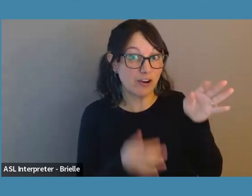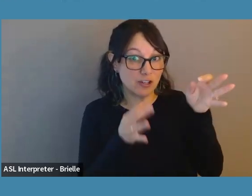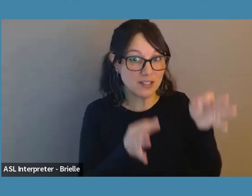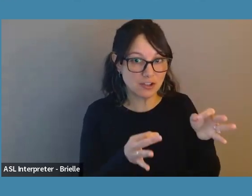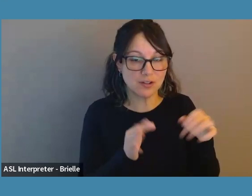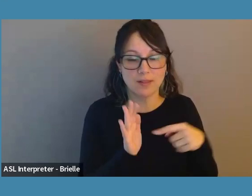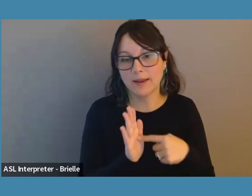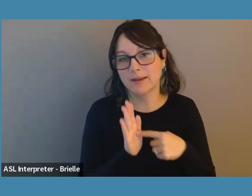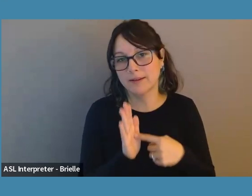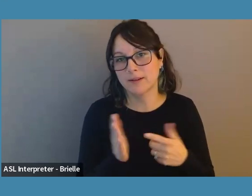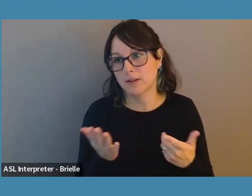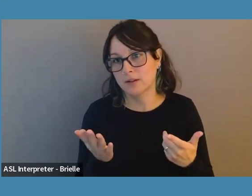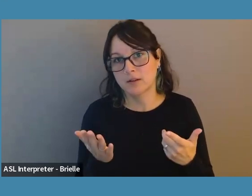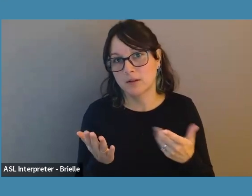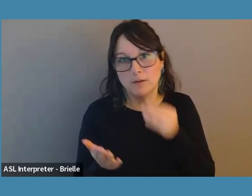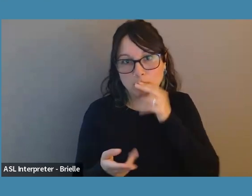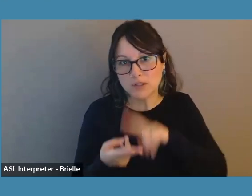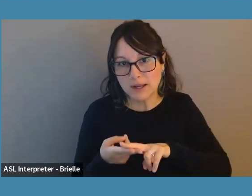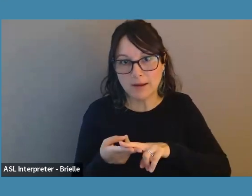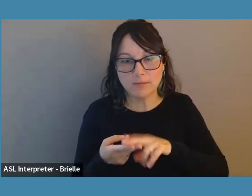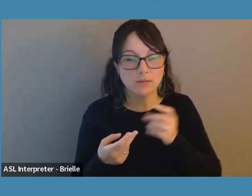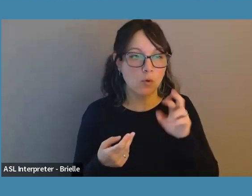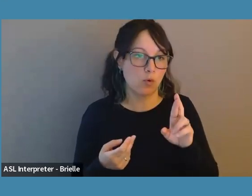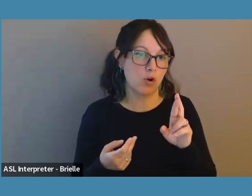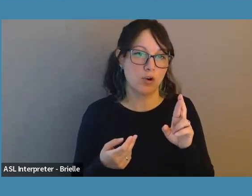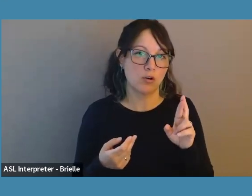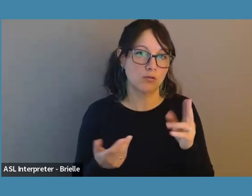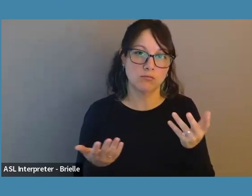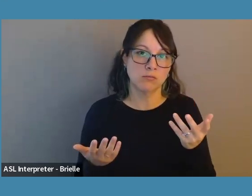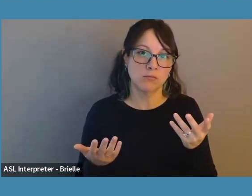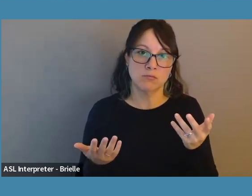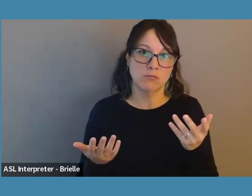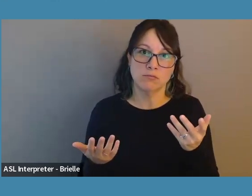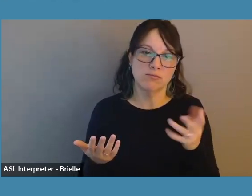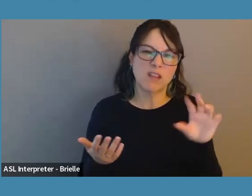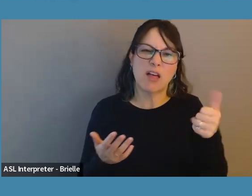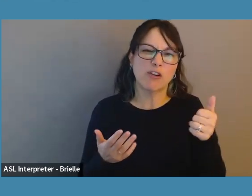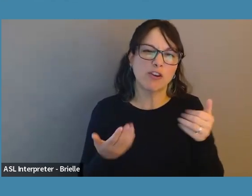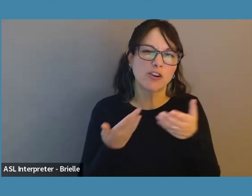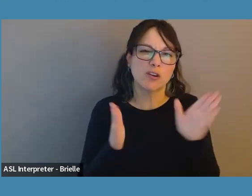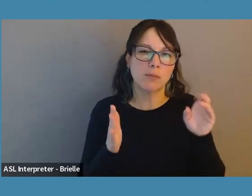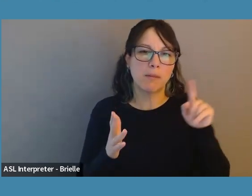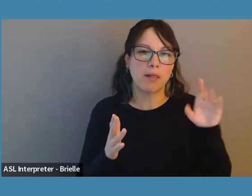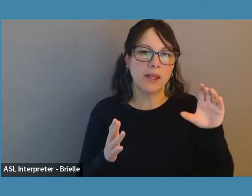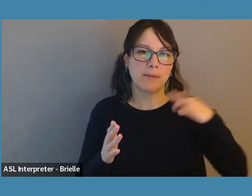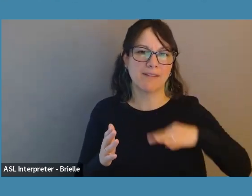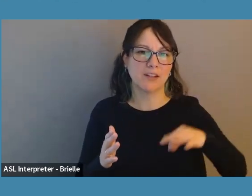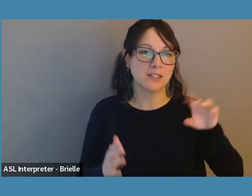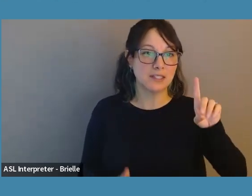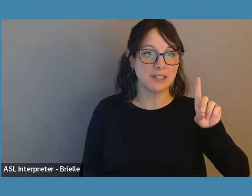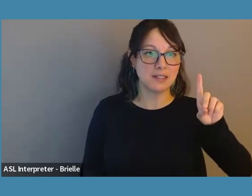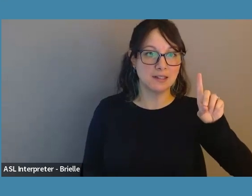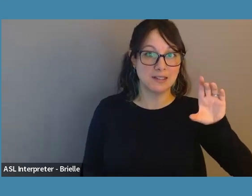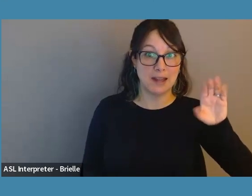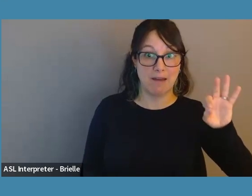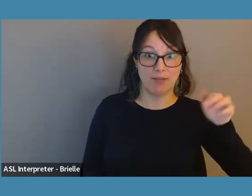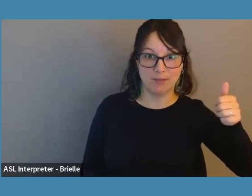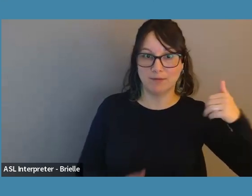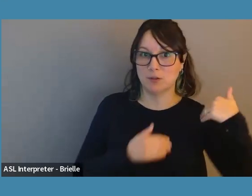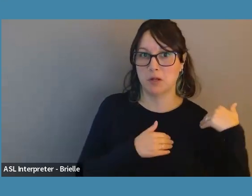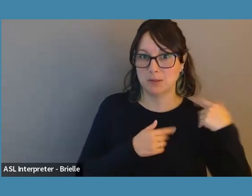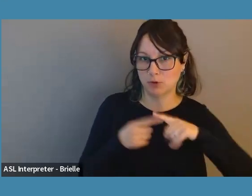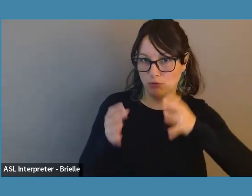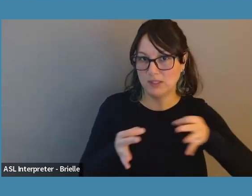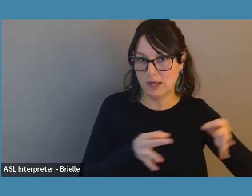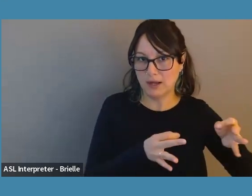like food stamps or other public benefits that DCF is the one responsible for